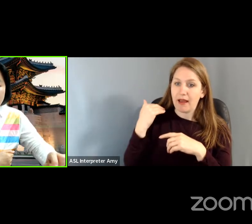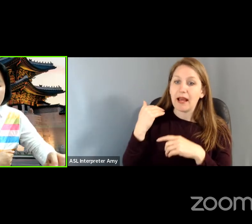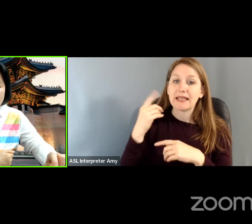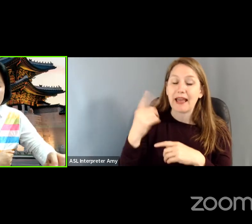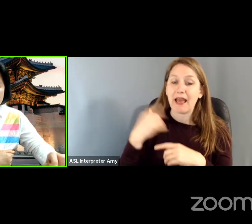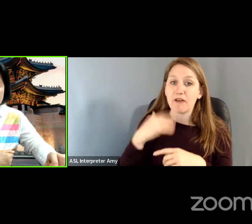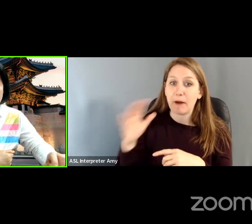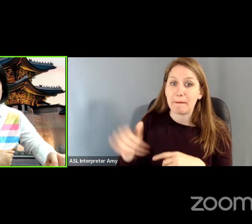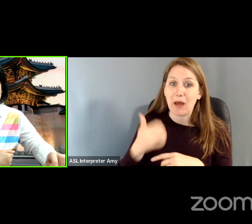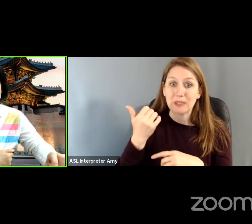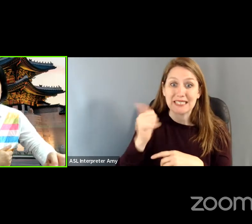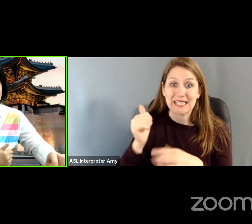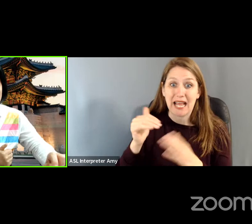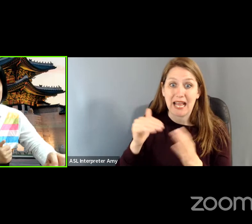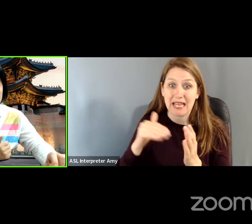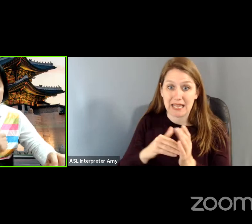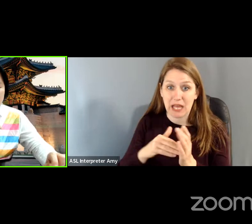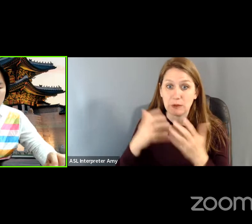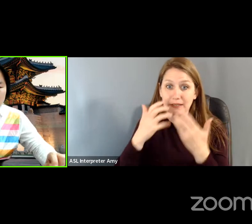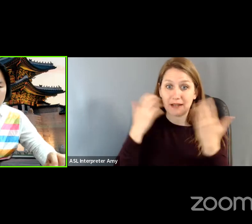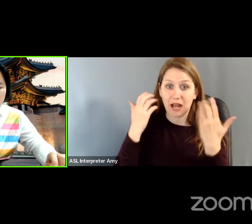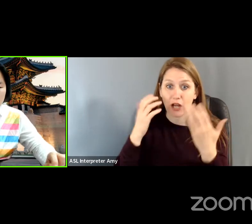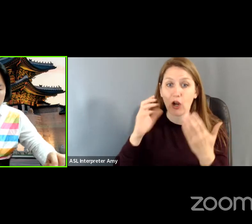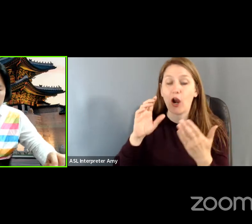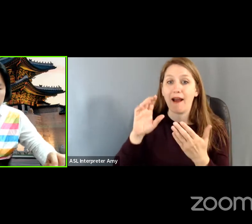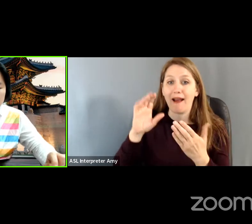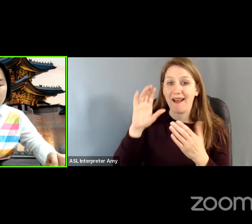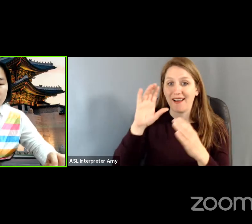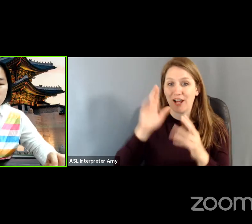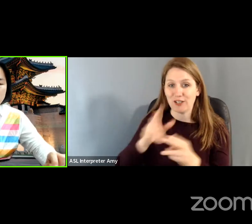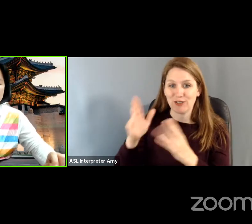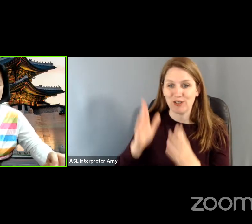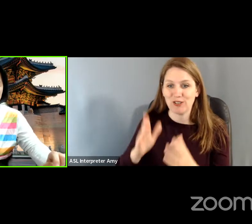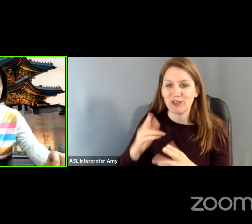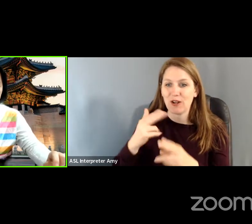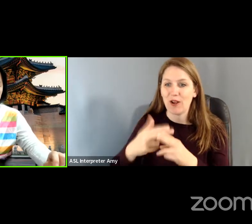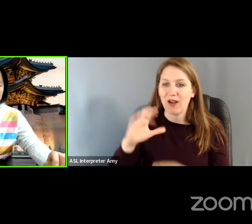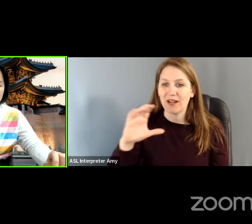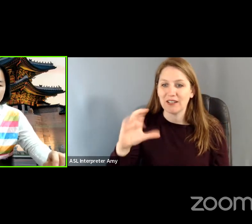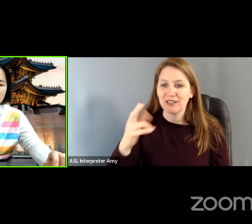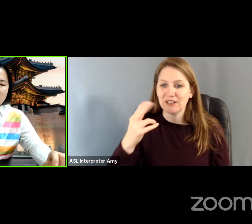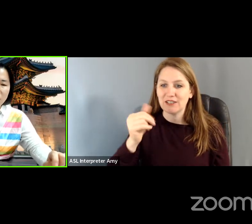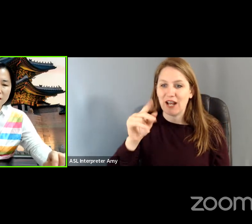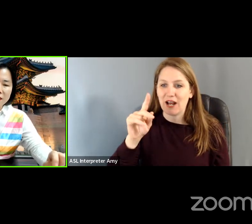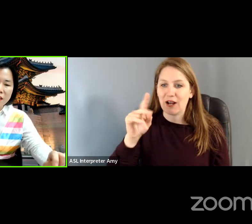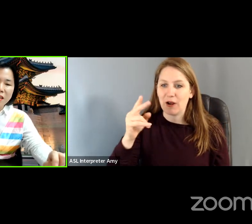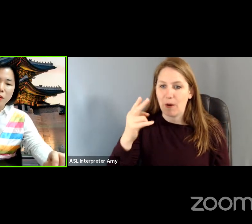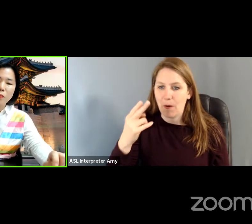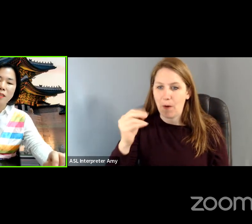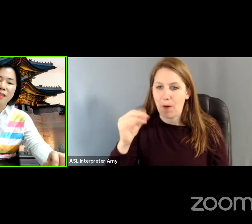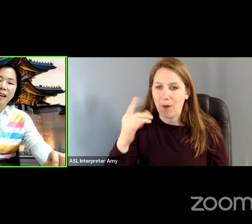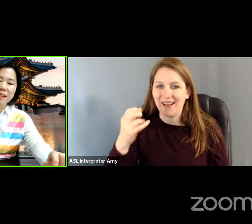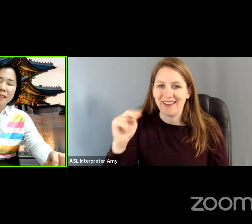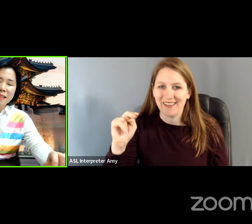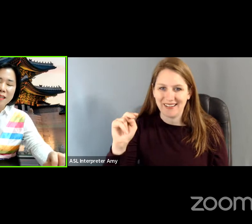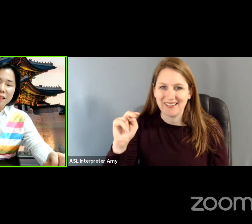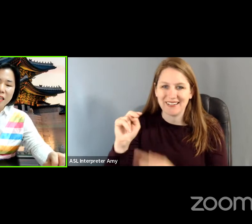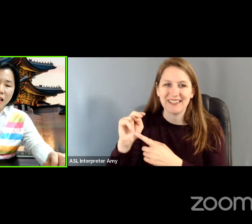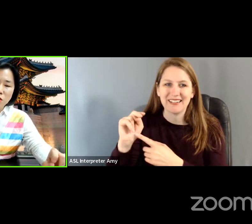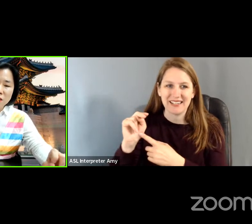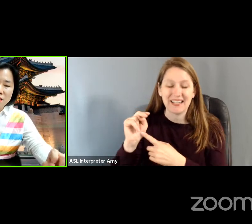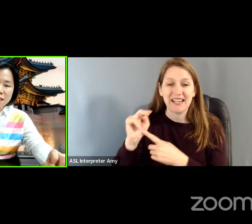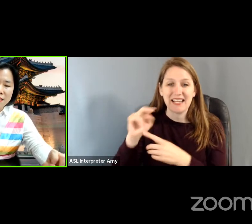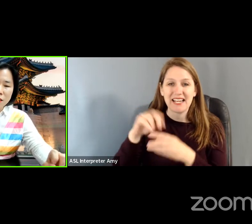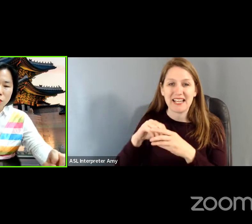10,000 tiger hunters called Chakkogun in the country. To mark the Year of the Tiger,